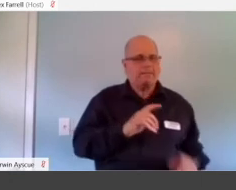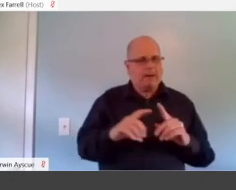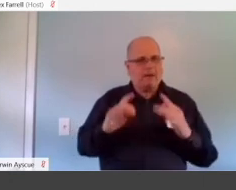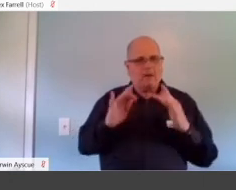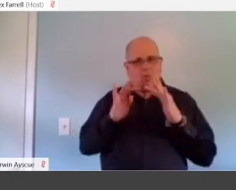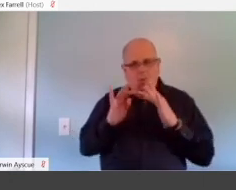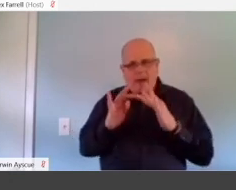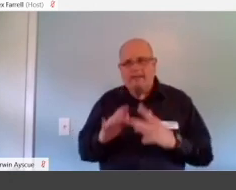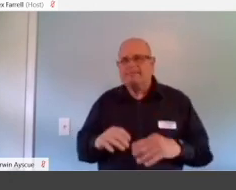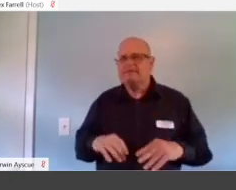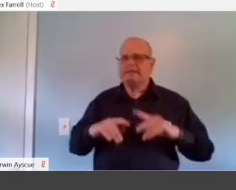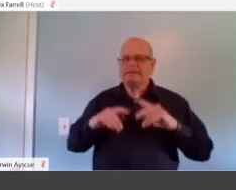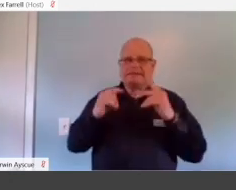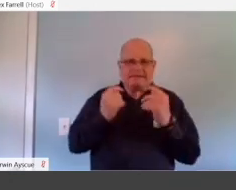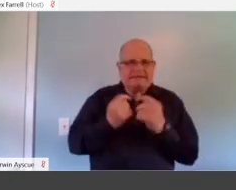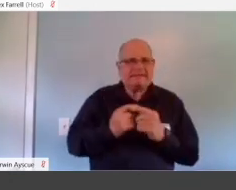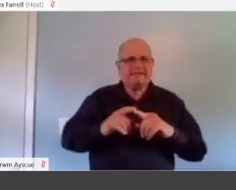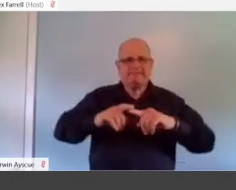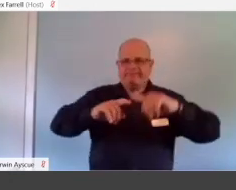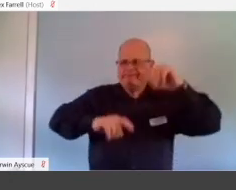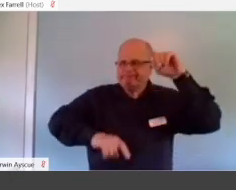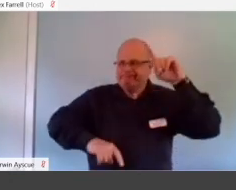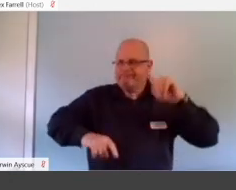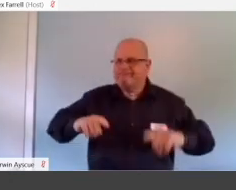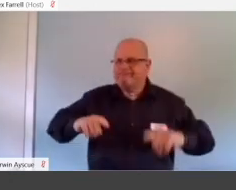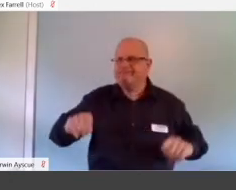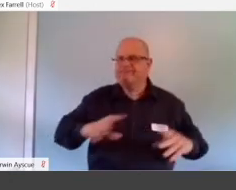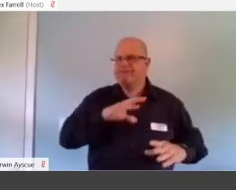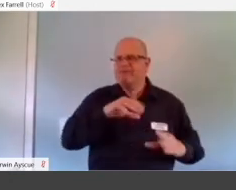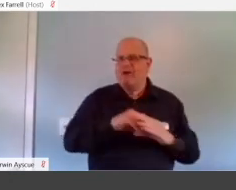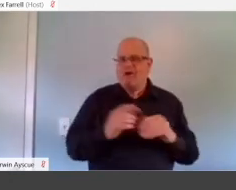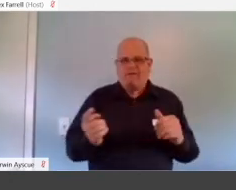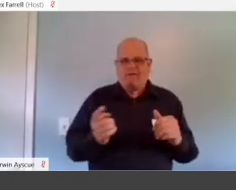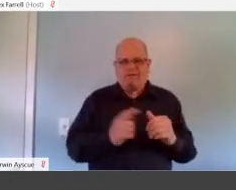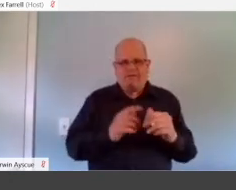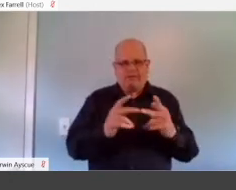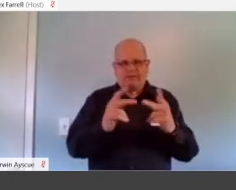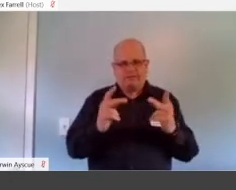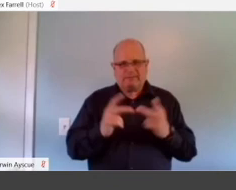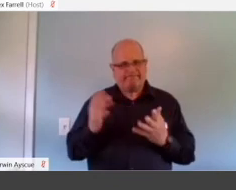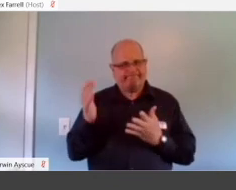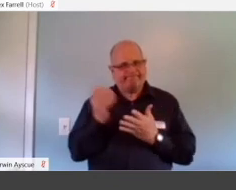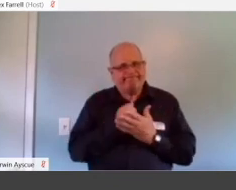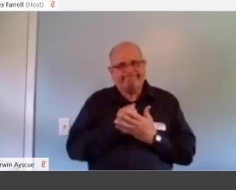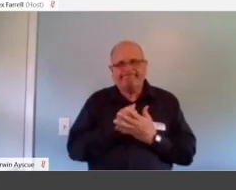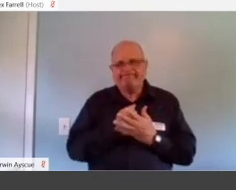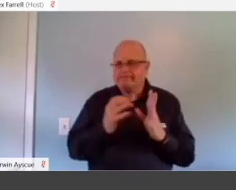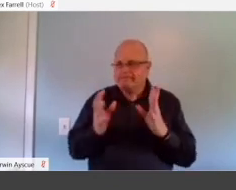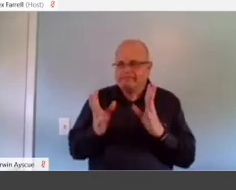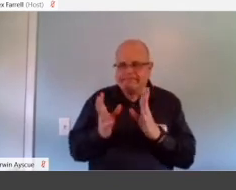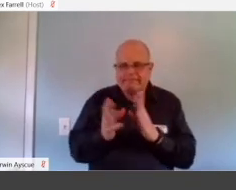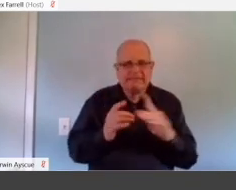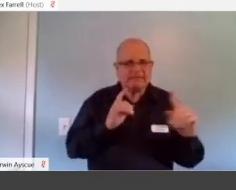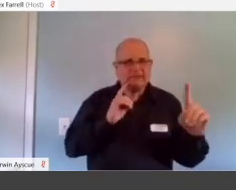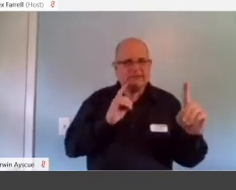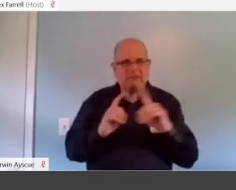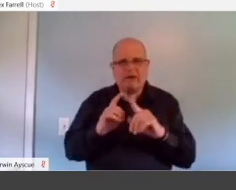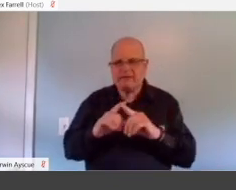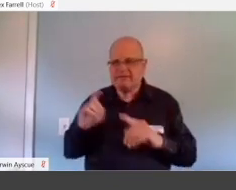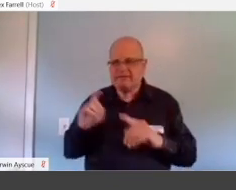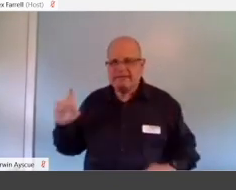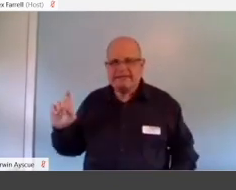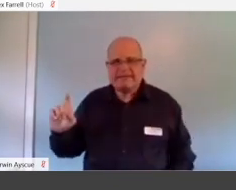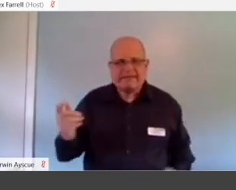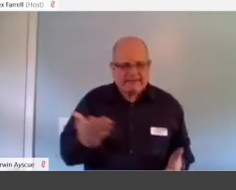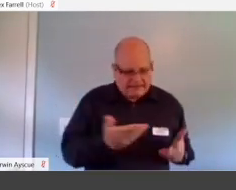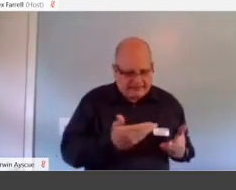that you have a diverse team in the first place who have different needs and who have people in their